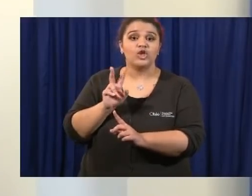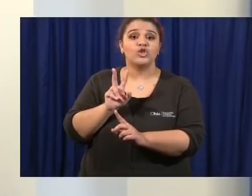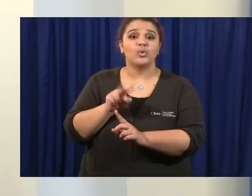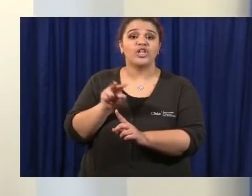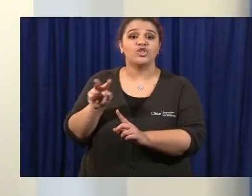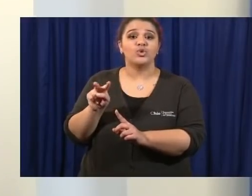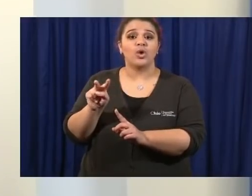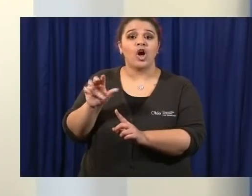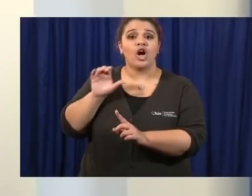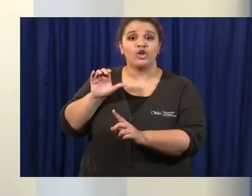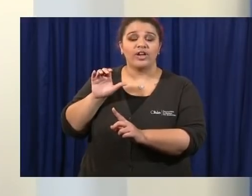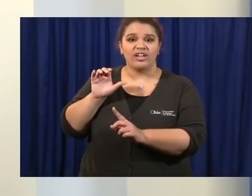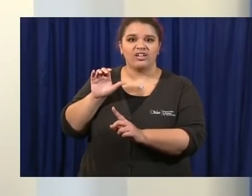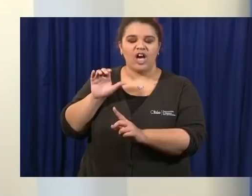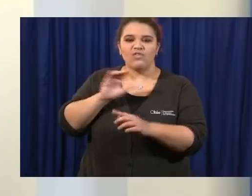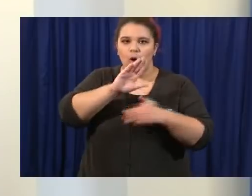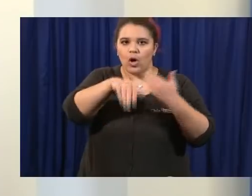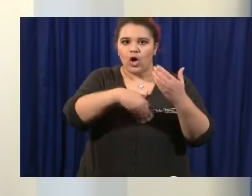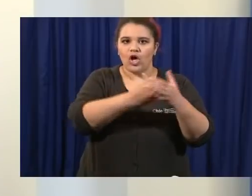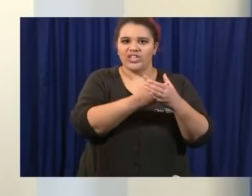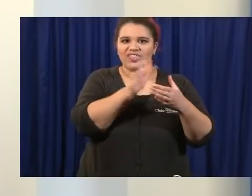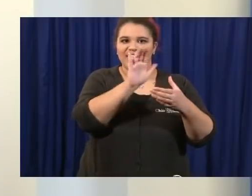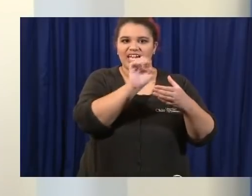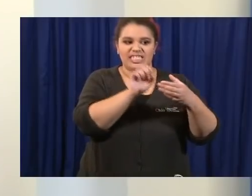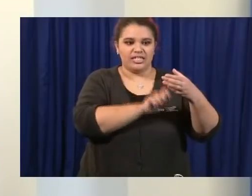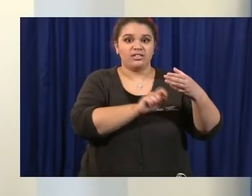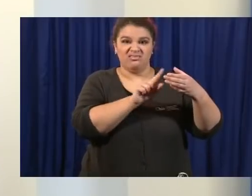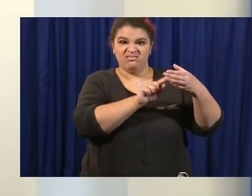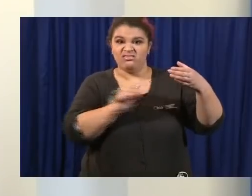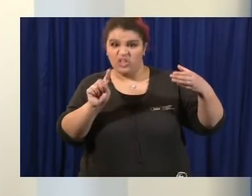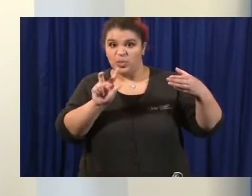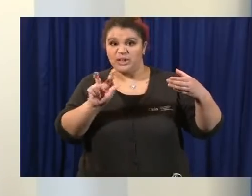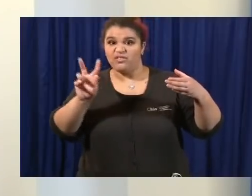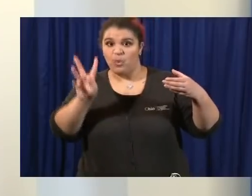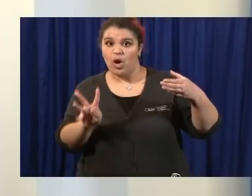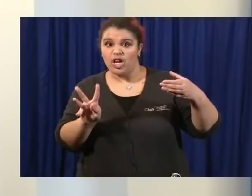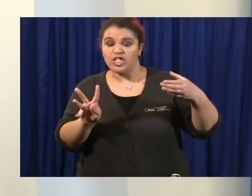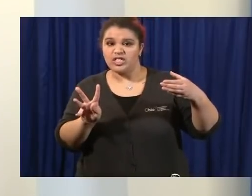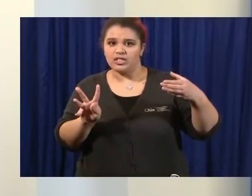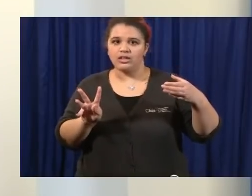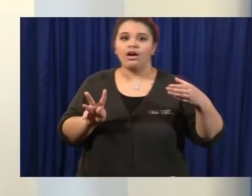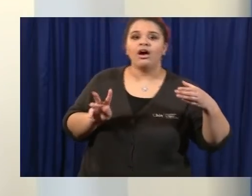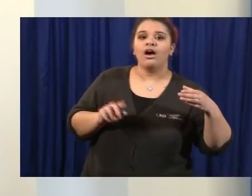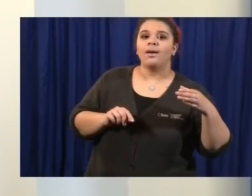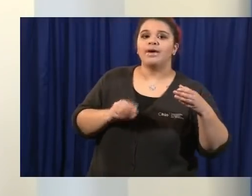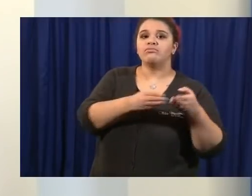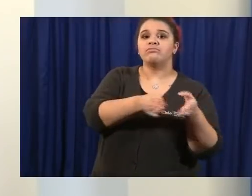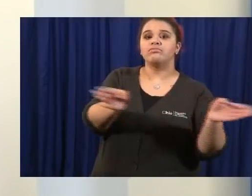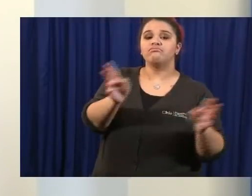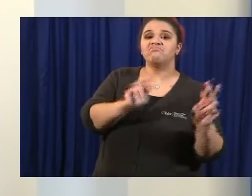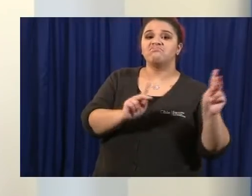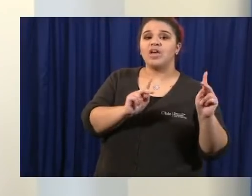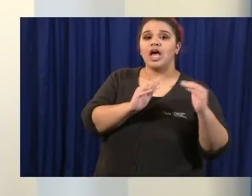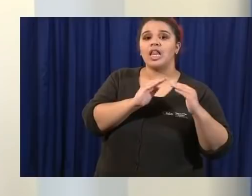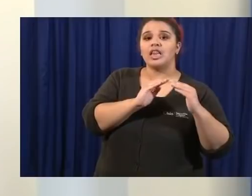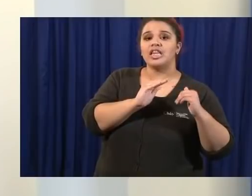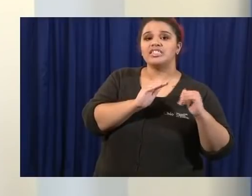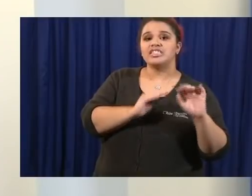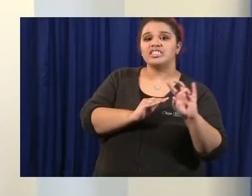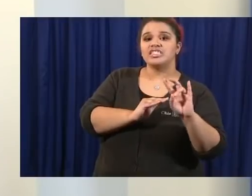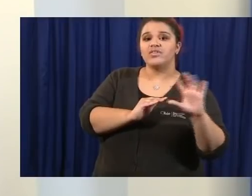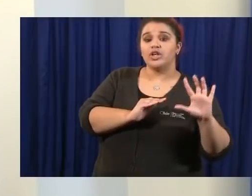cases reported in the past week. Cases among the general public amounted to less than 700, or